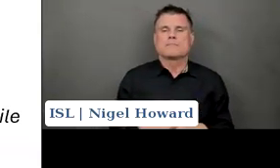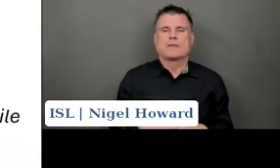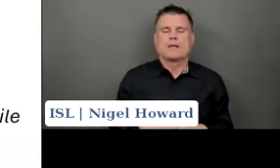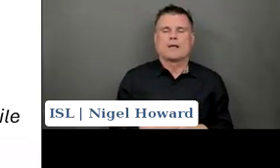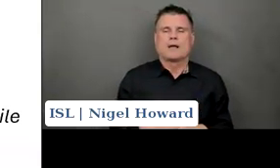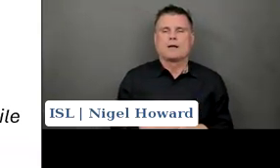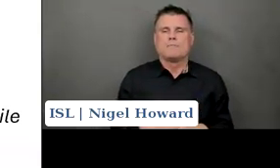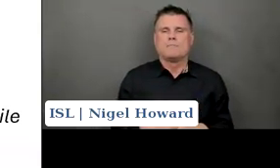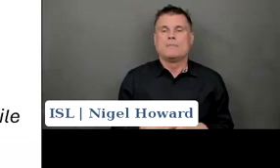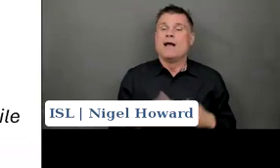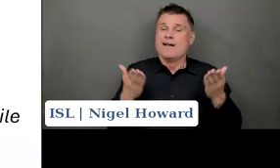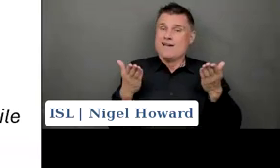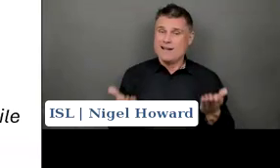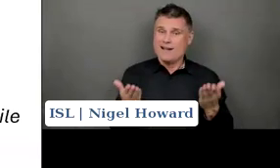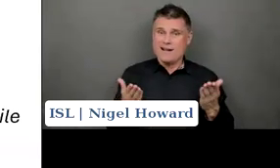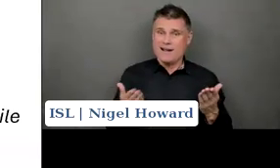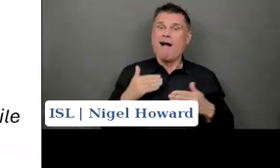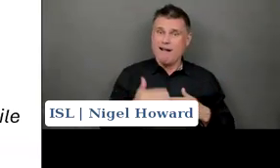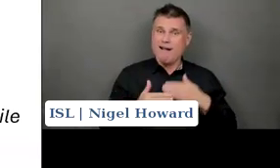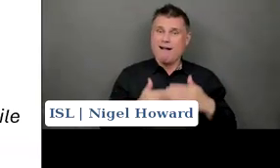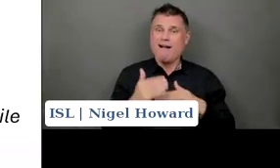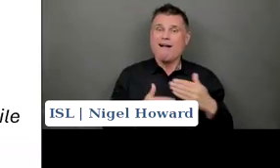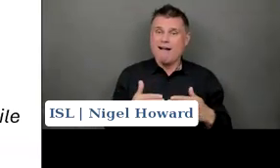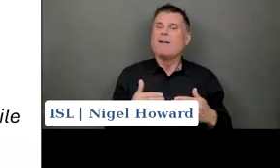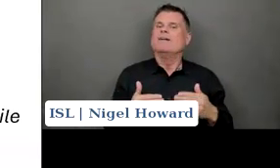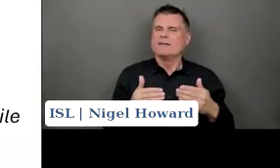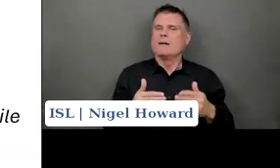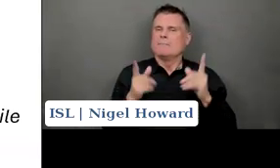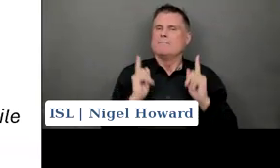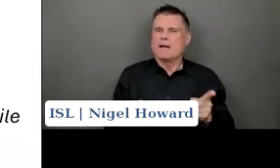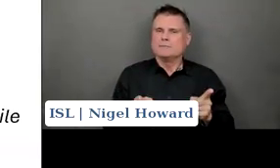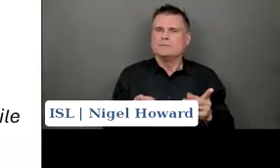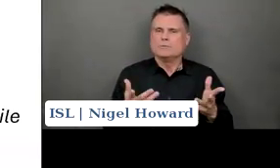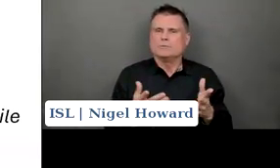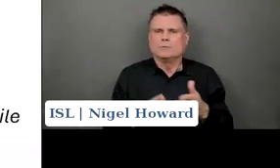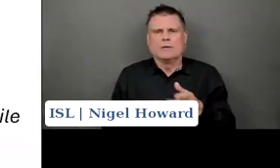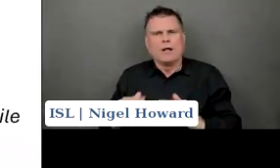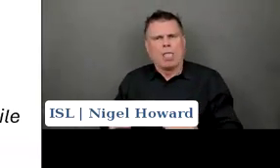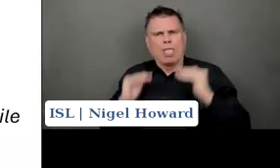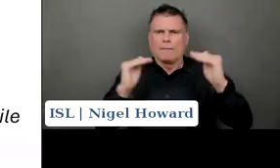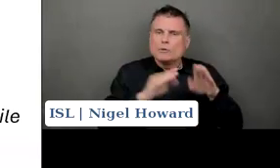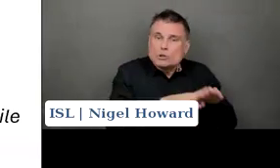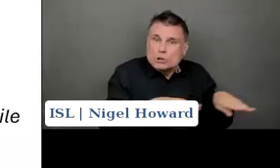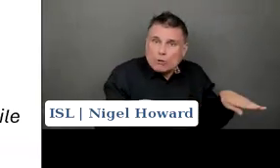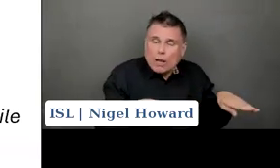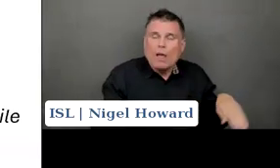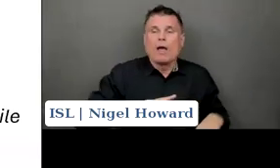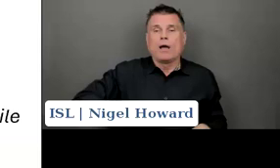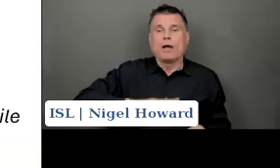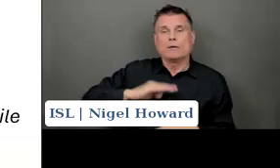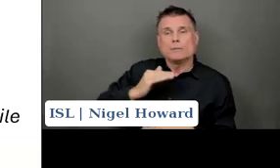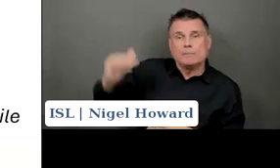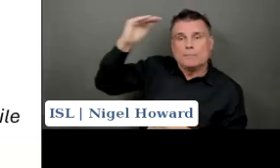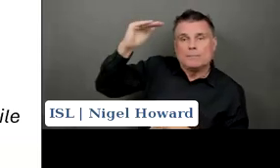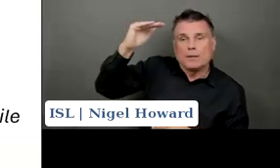need for high quality care and support for children, for older persons, for persons with disability, for people in different stages of